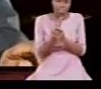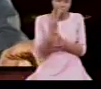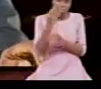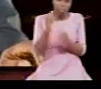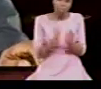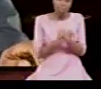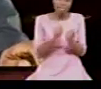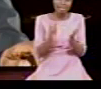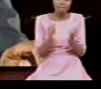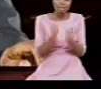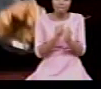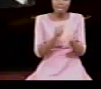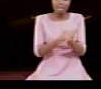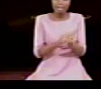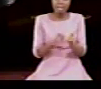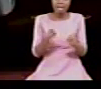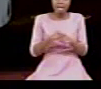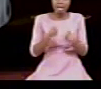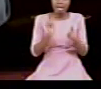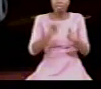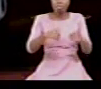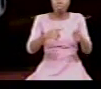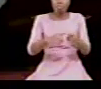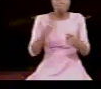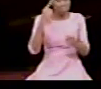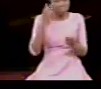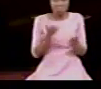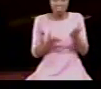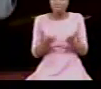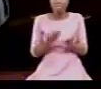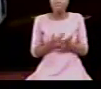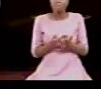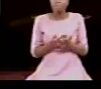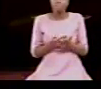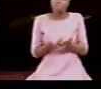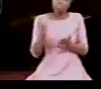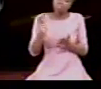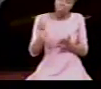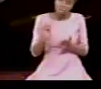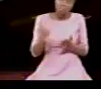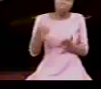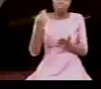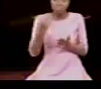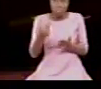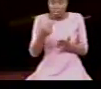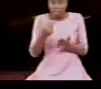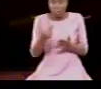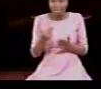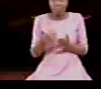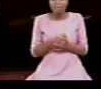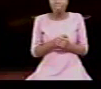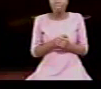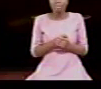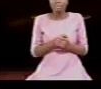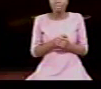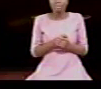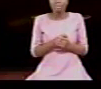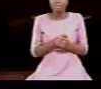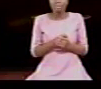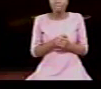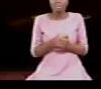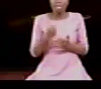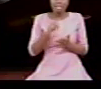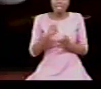as they attend service, maybe Sunday or Monday or Thursday, but then the core